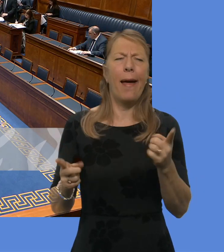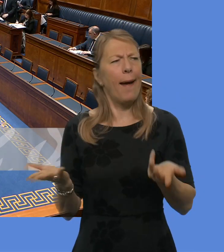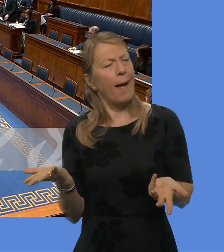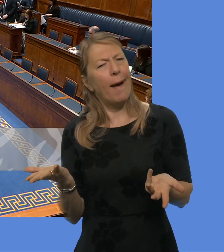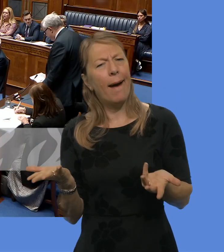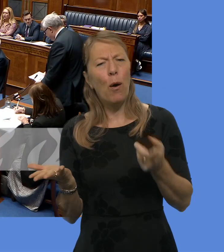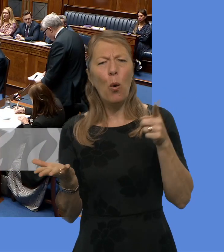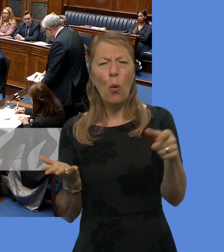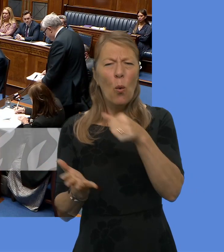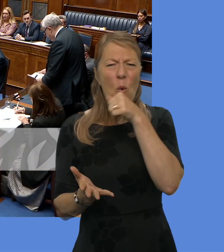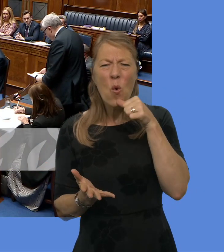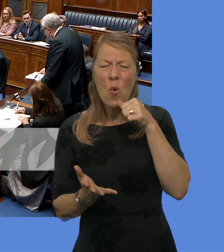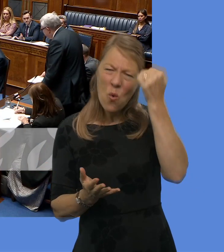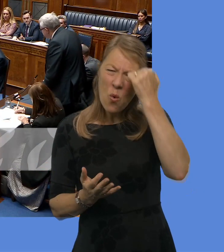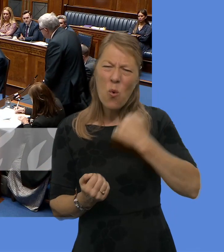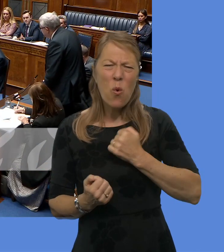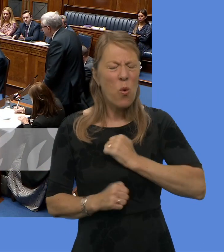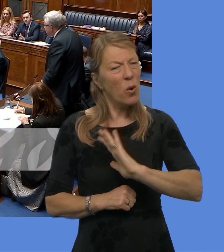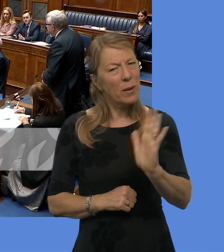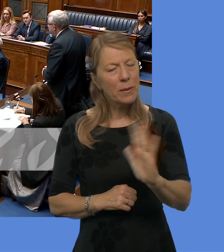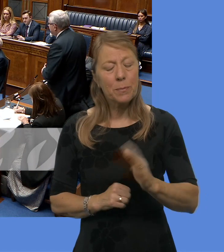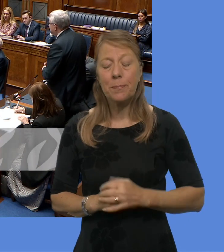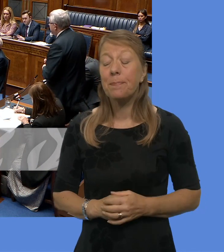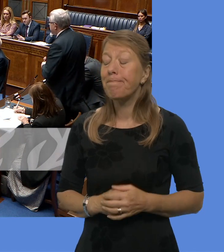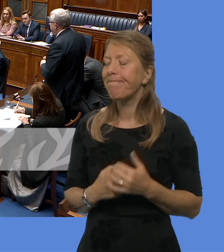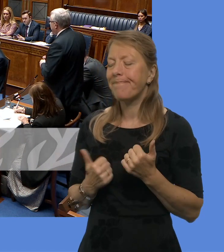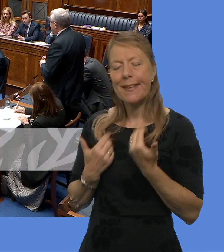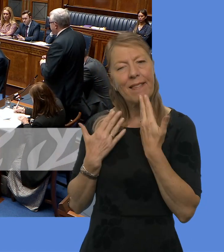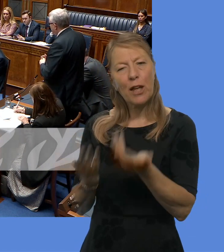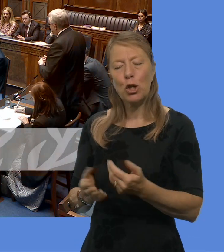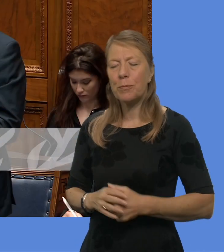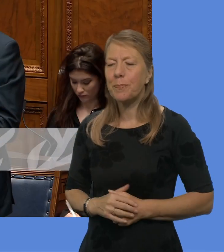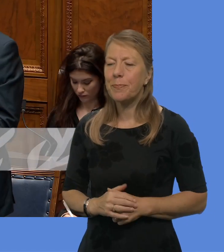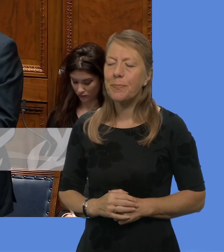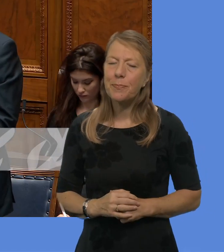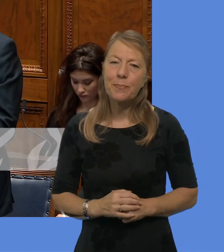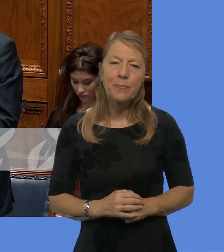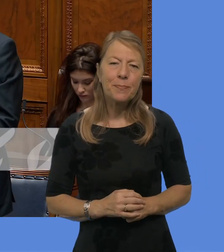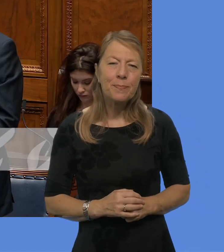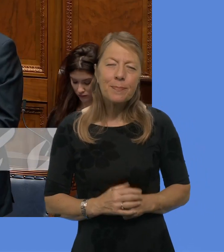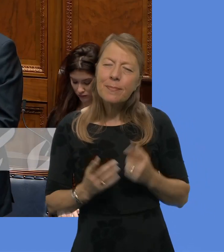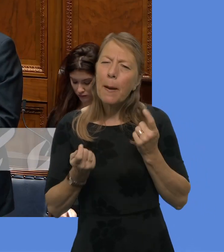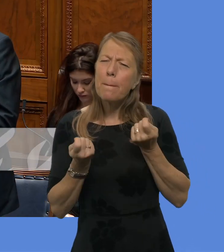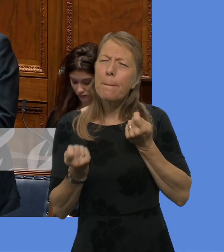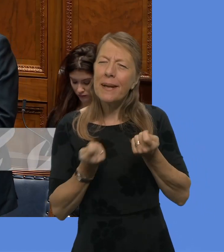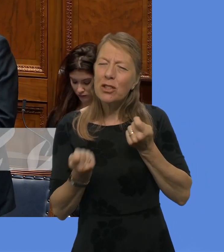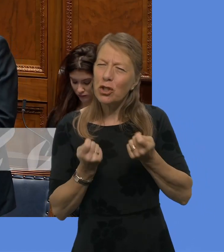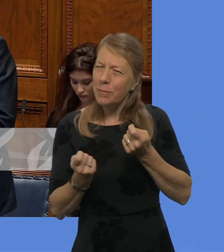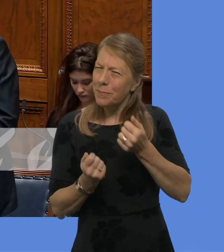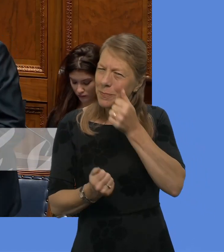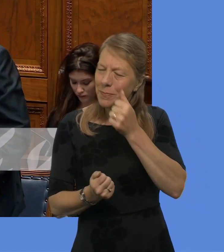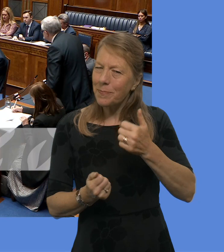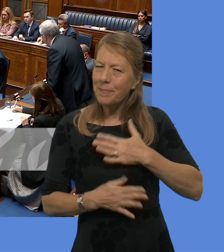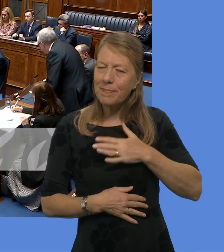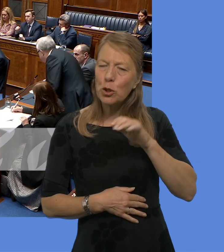Thanks very much, Minister, for your answers. Minister, could you give us some sort of an indication as to what your legislative programme is with indicative times,